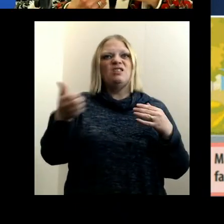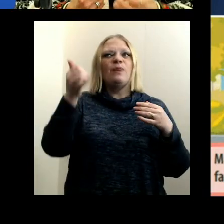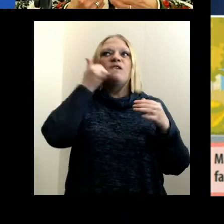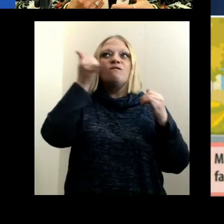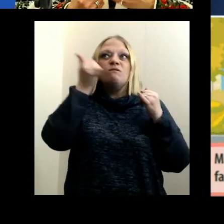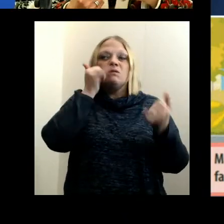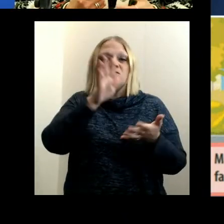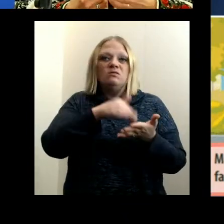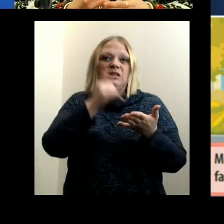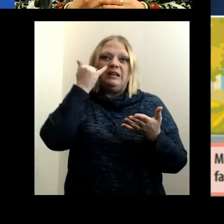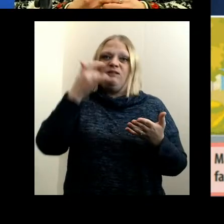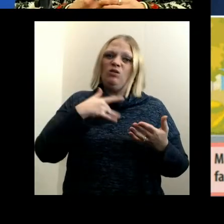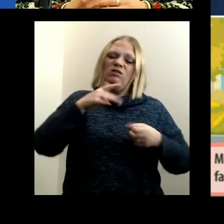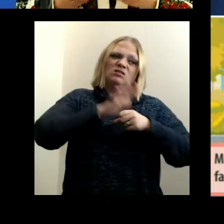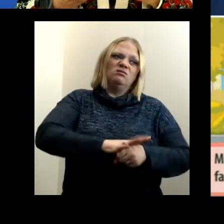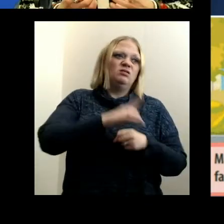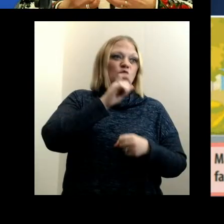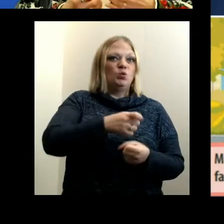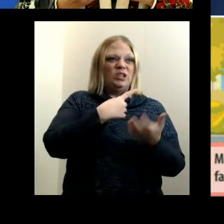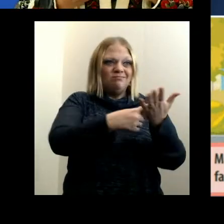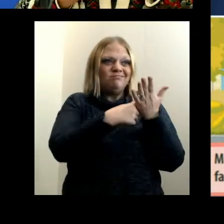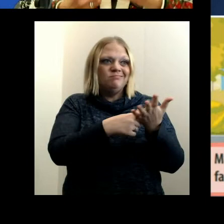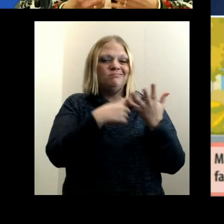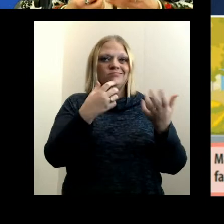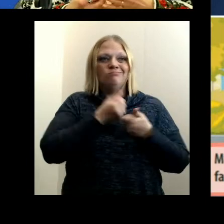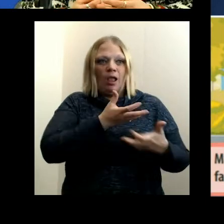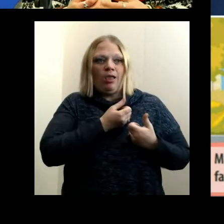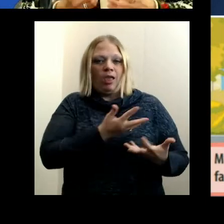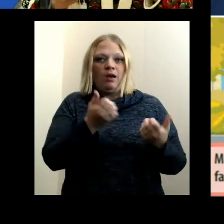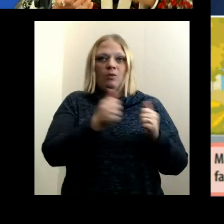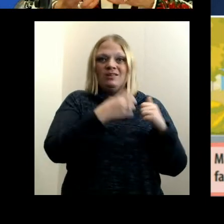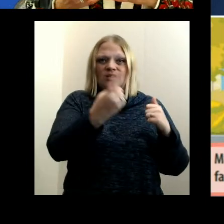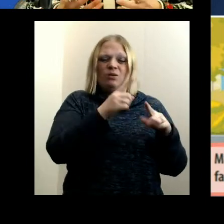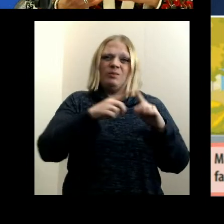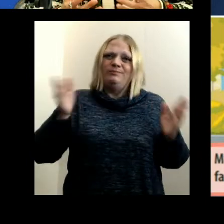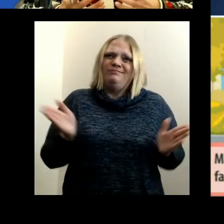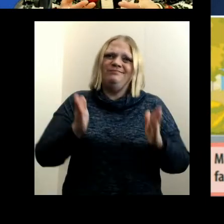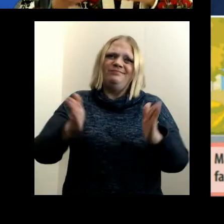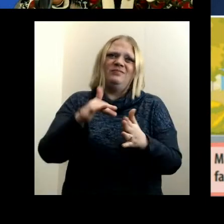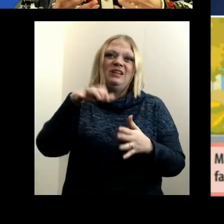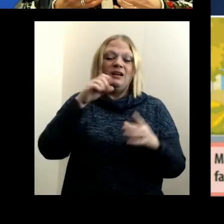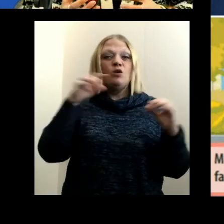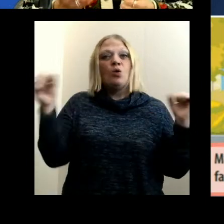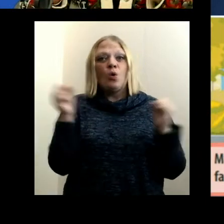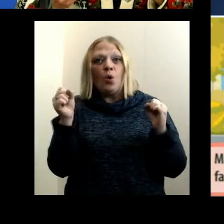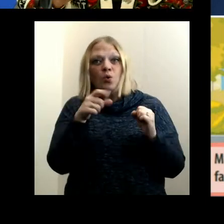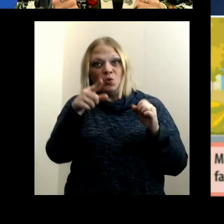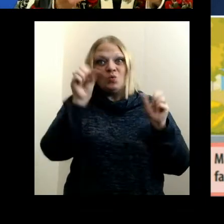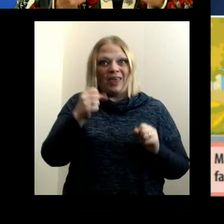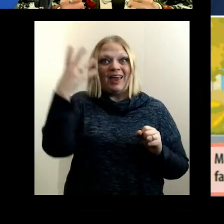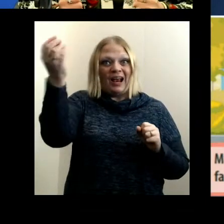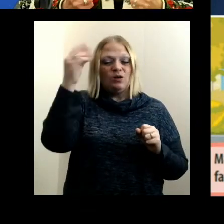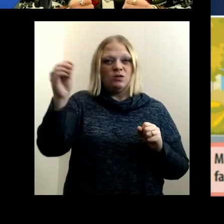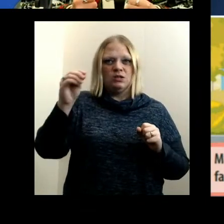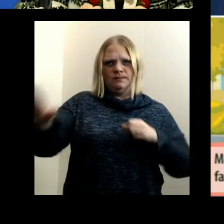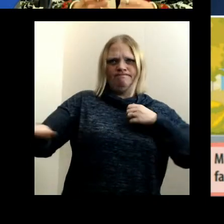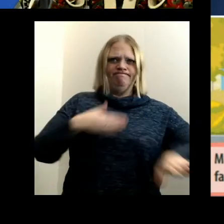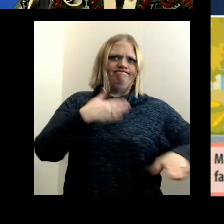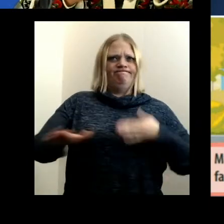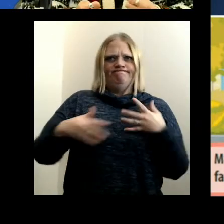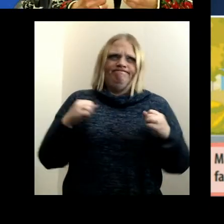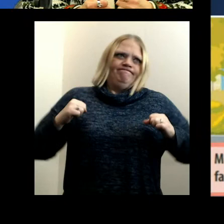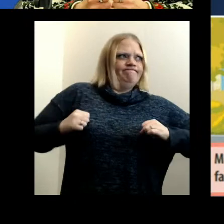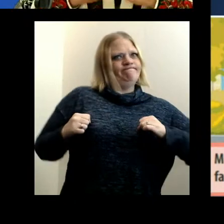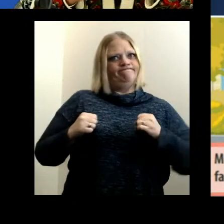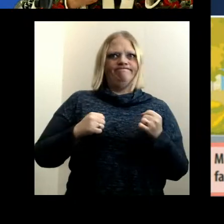you feel really stressed and need to talk to somebody. But really, I really want to encourage you, even though it's going to be cold, you can go outside and take a nice brisk walk